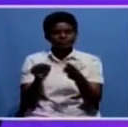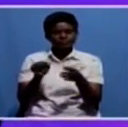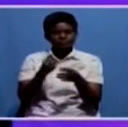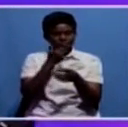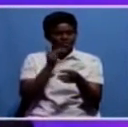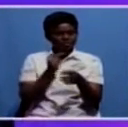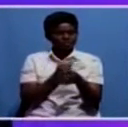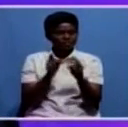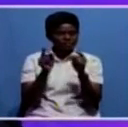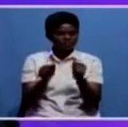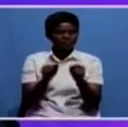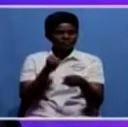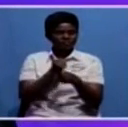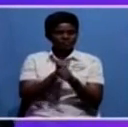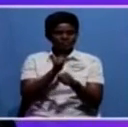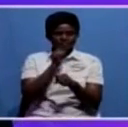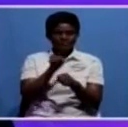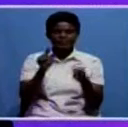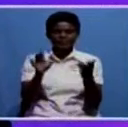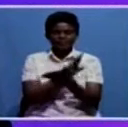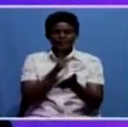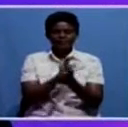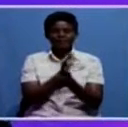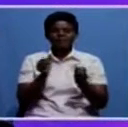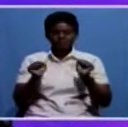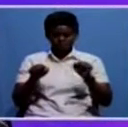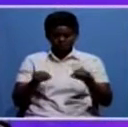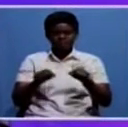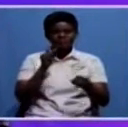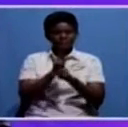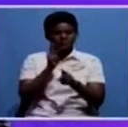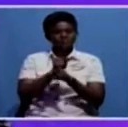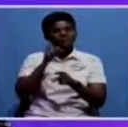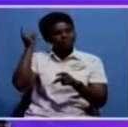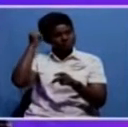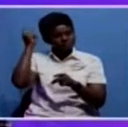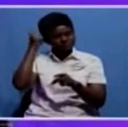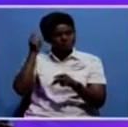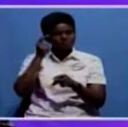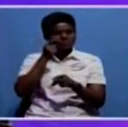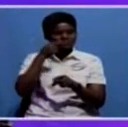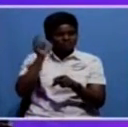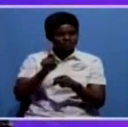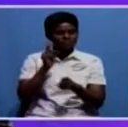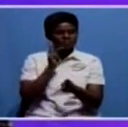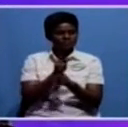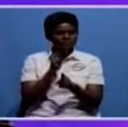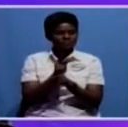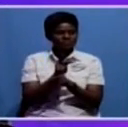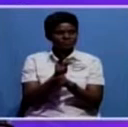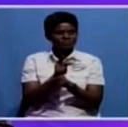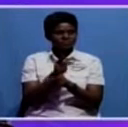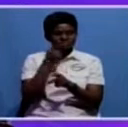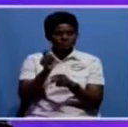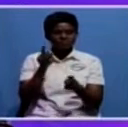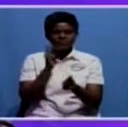to get there and ensure that we get there as quickly as possible, keeping in mind that the asset must be maintained. It must be